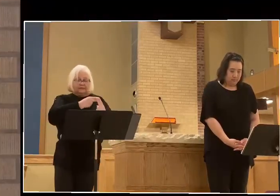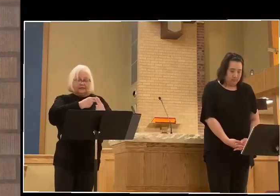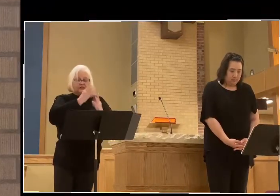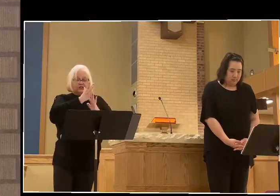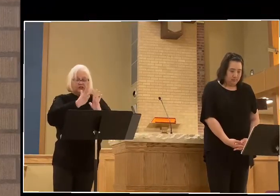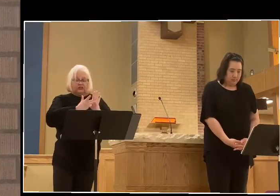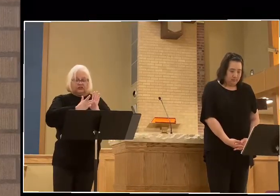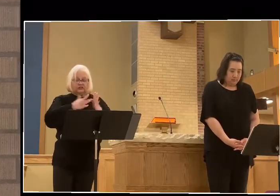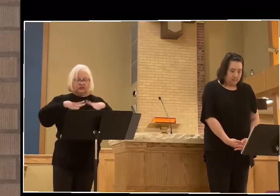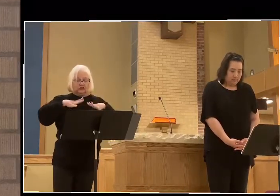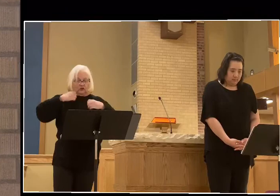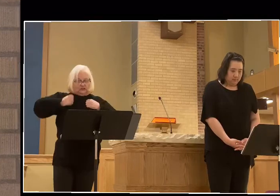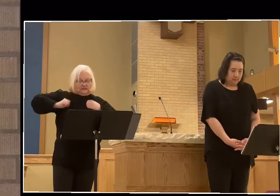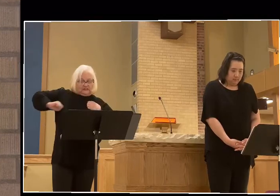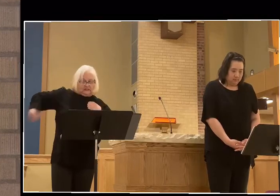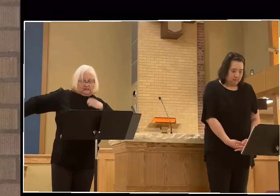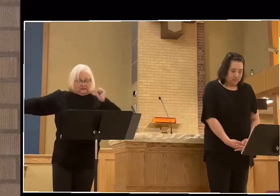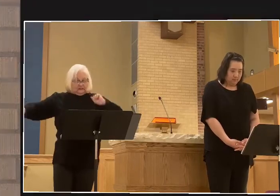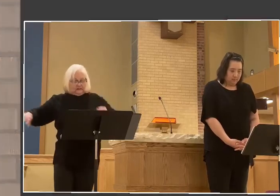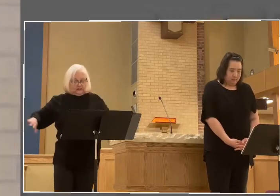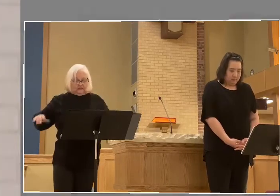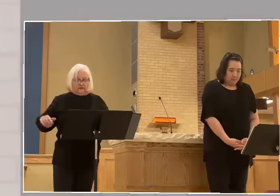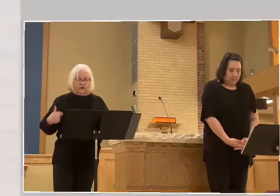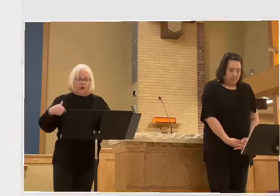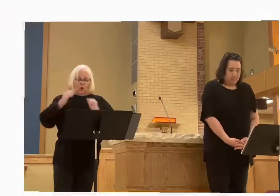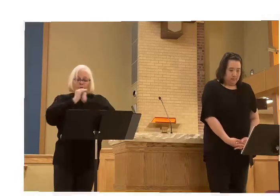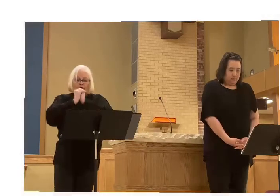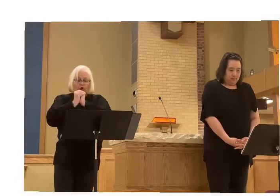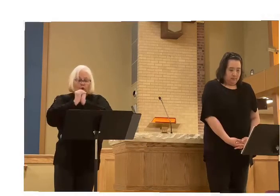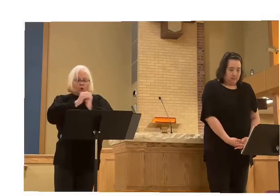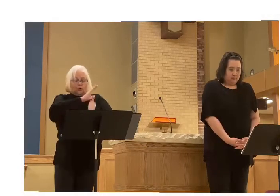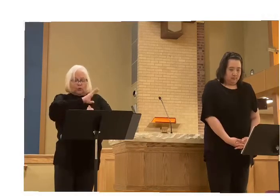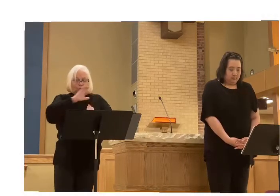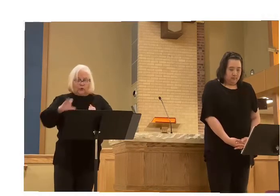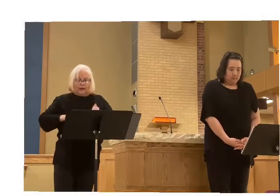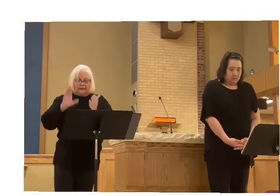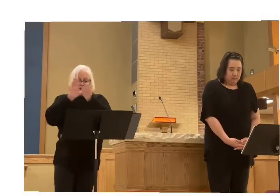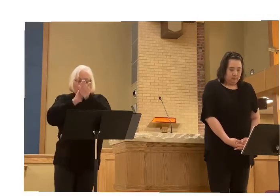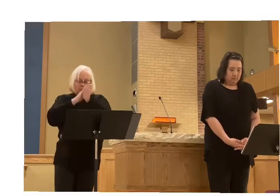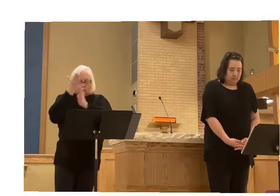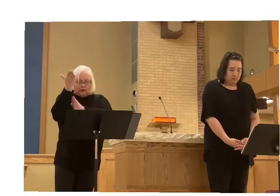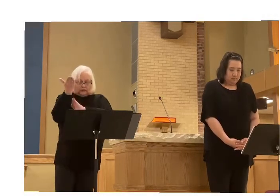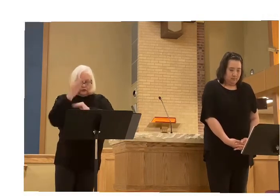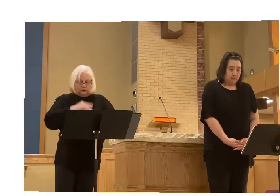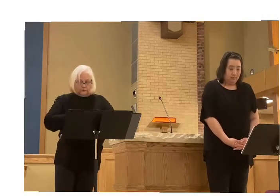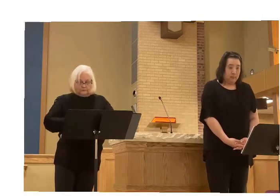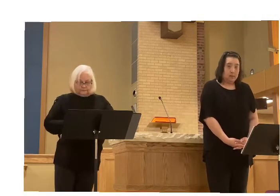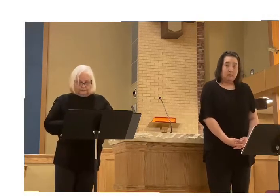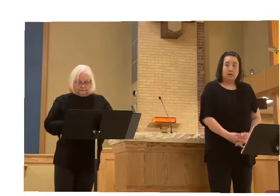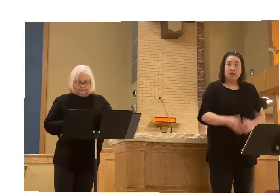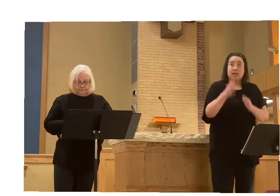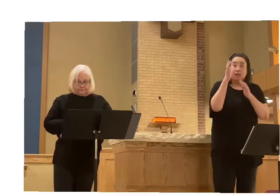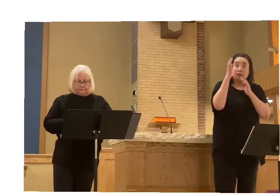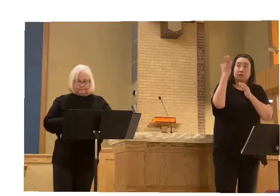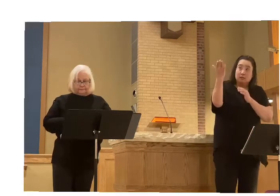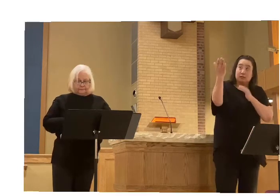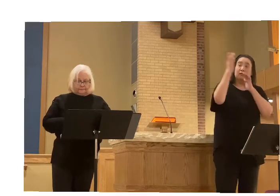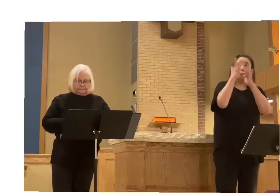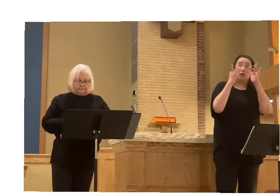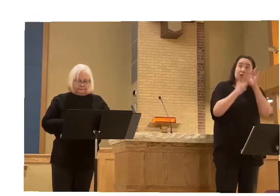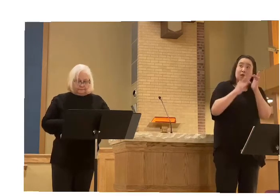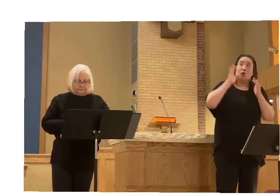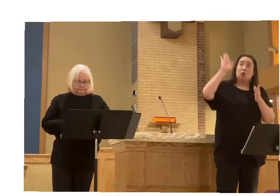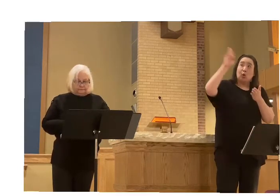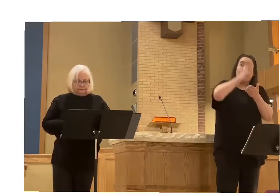is stripped of his clothes. We adore you, O Christ, and we praise you. Because by your holy cross you have